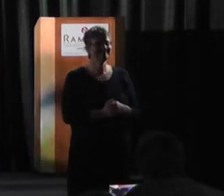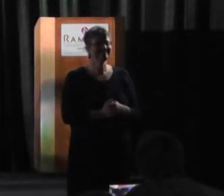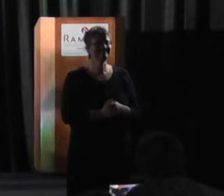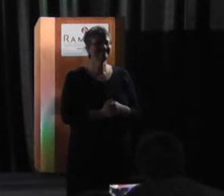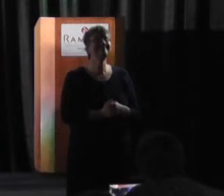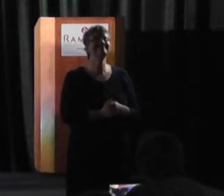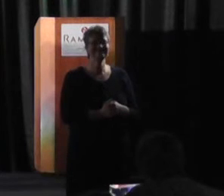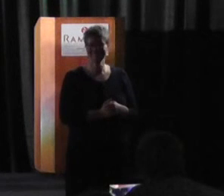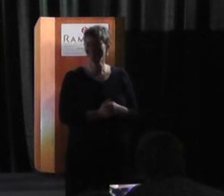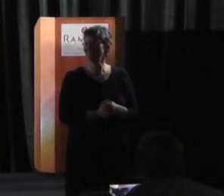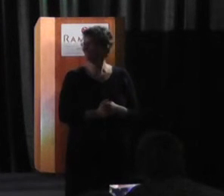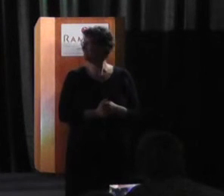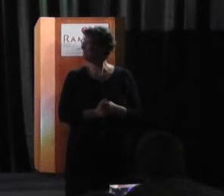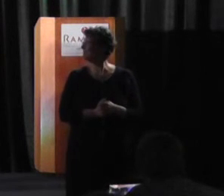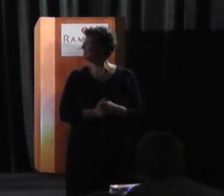You ready?